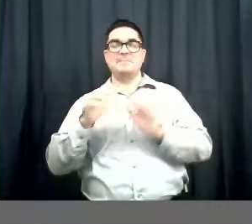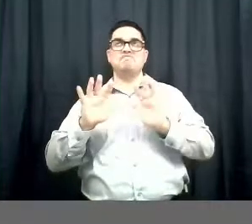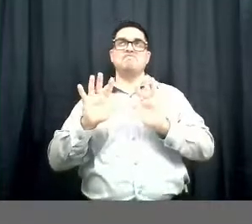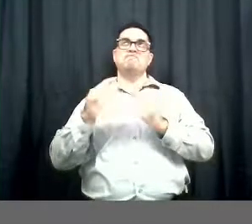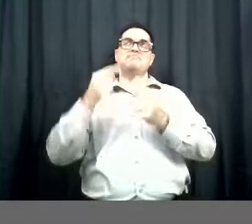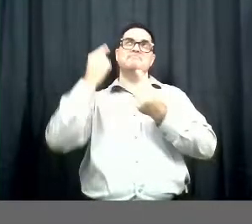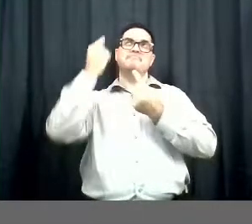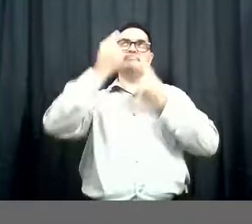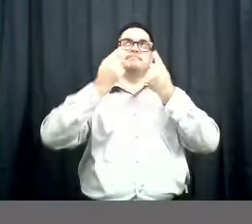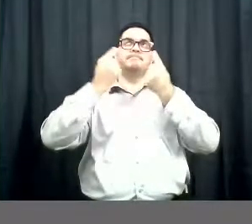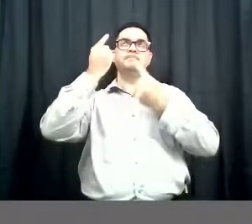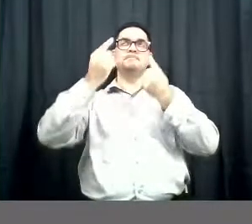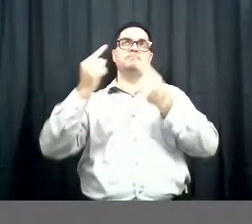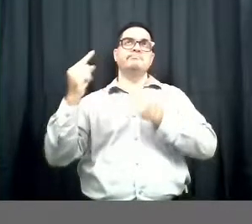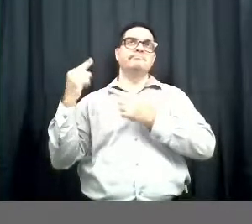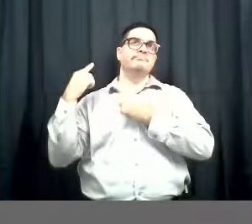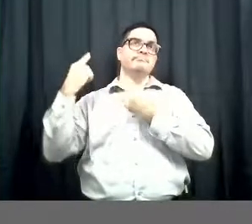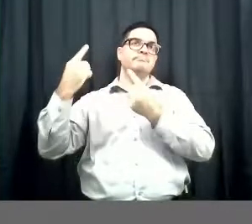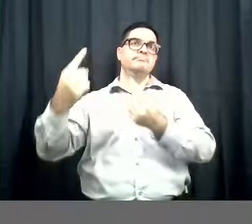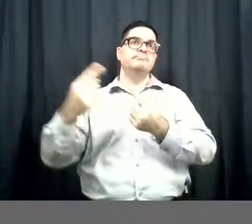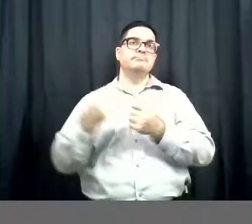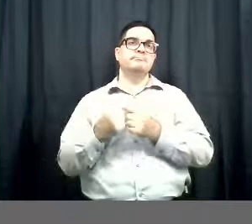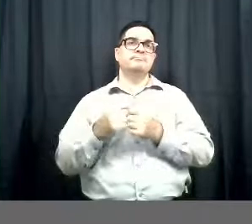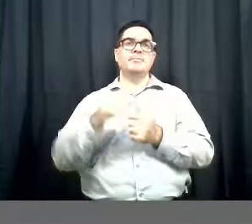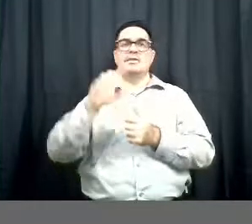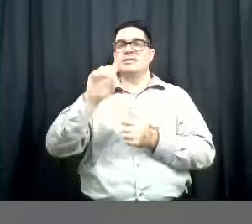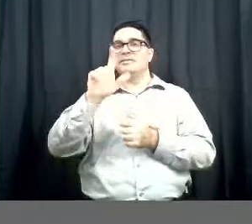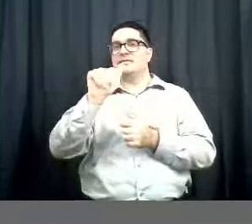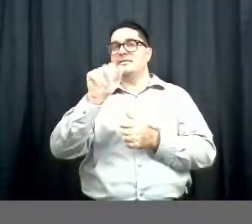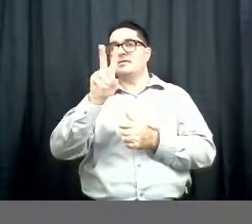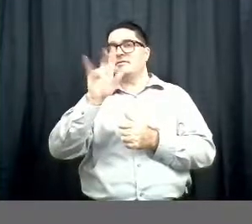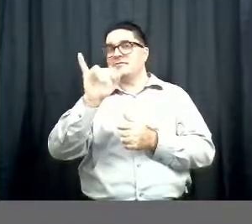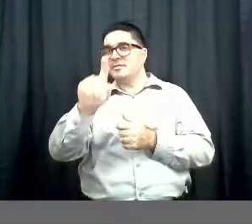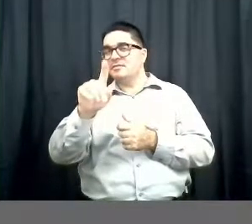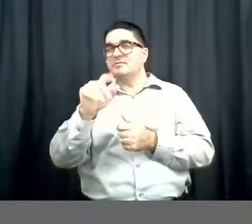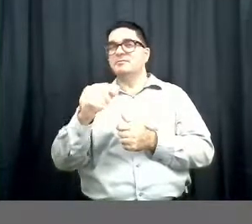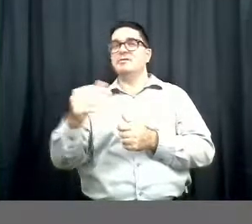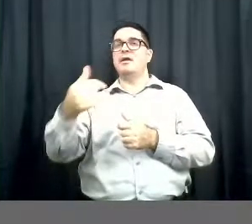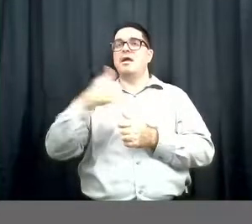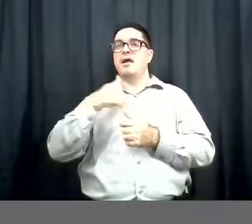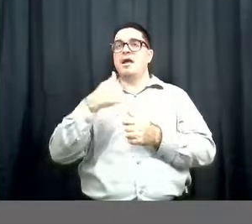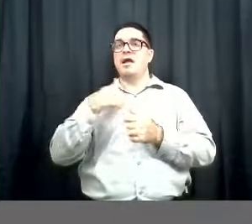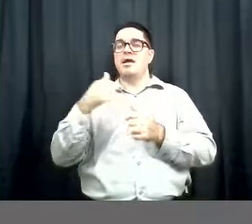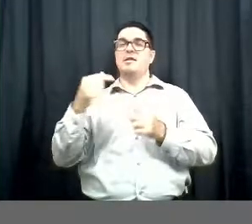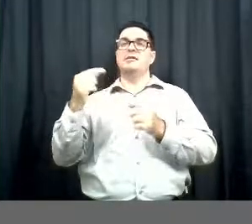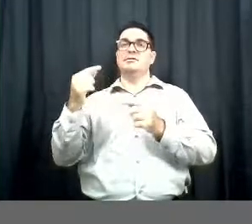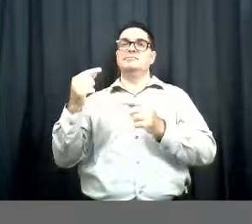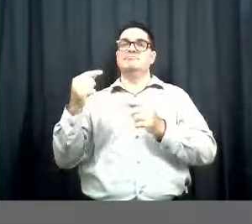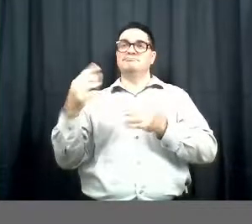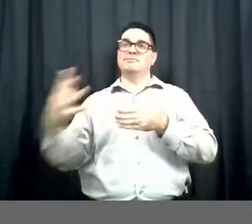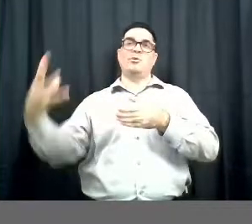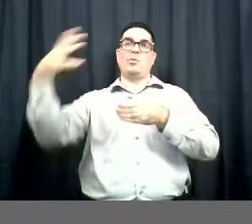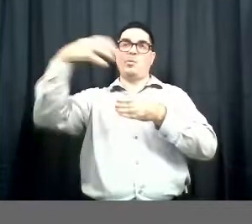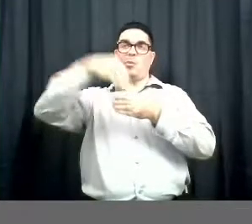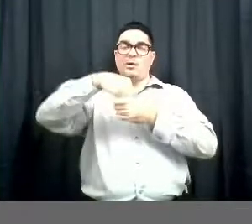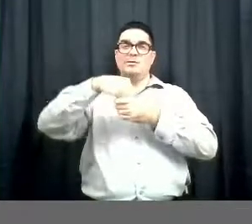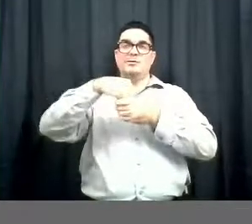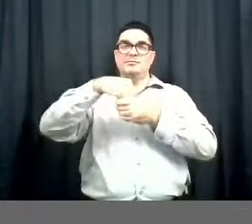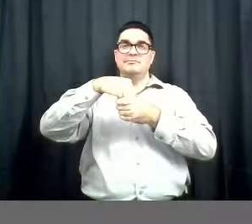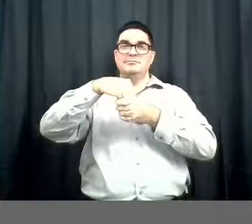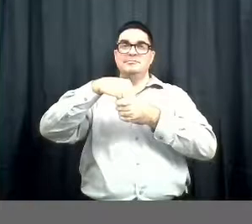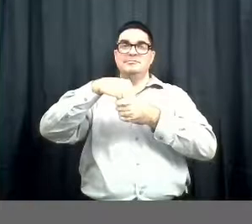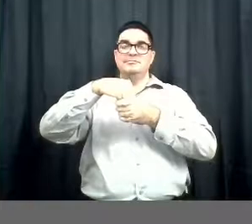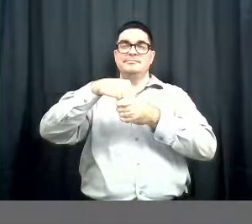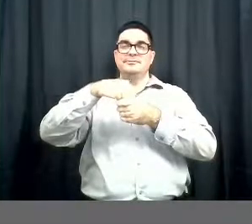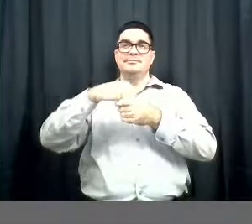David, Andrew, and I have been at it for way longer than we anticipated. But as we step back and we think